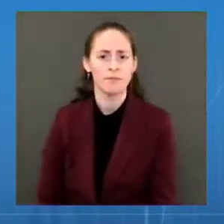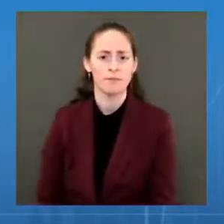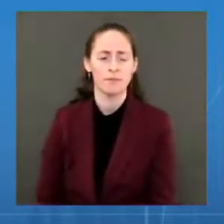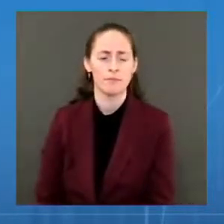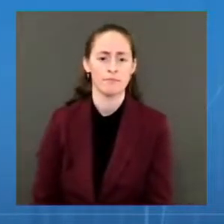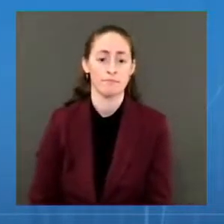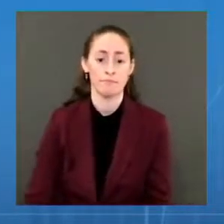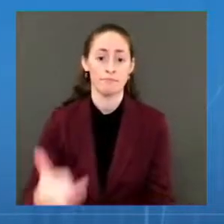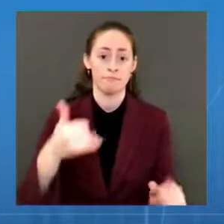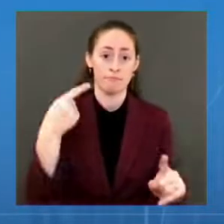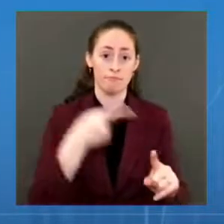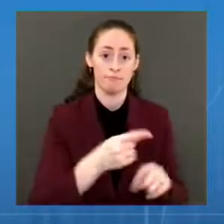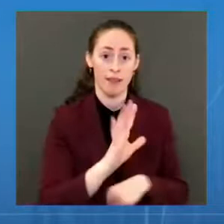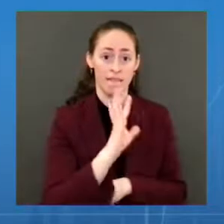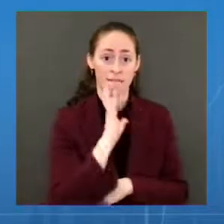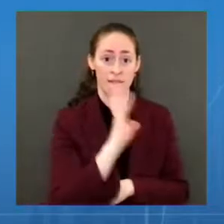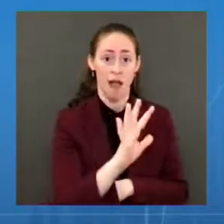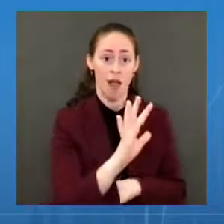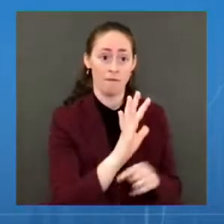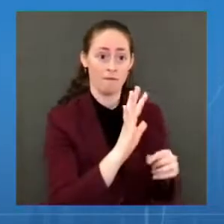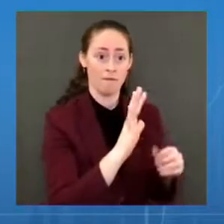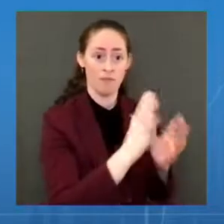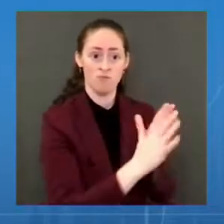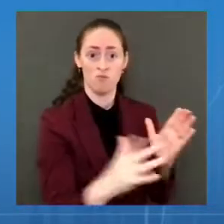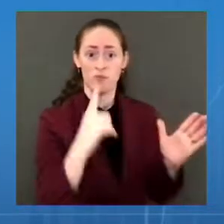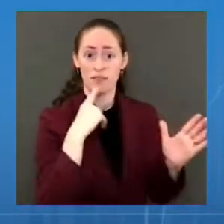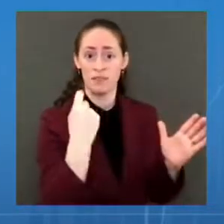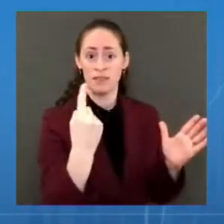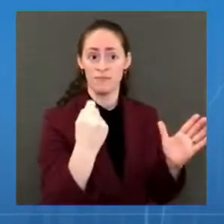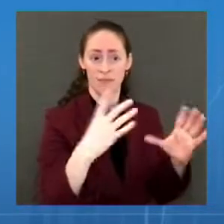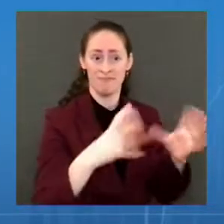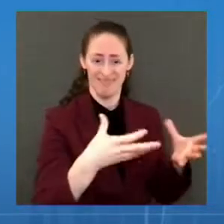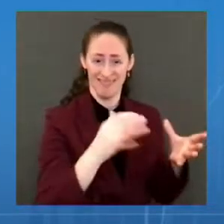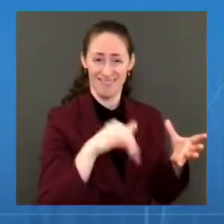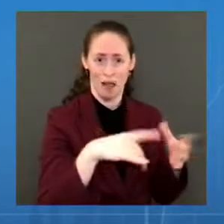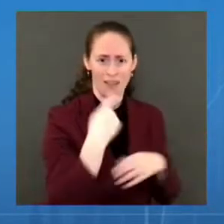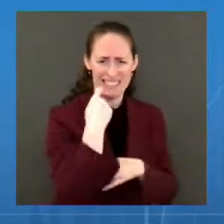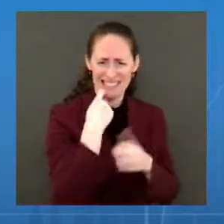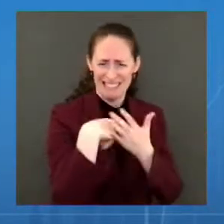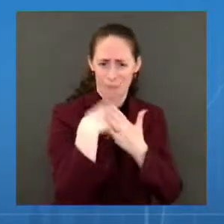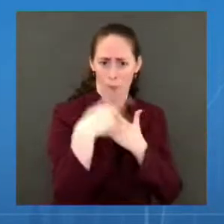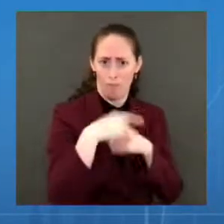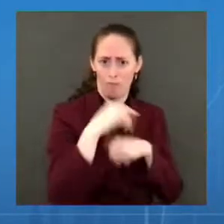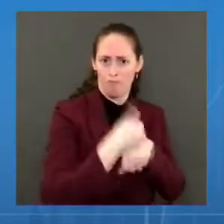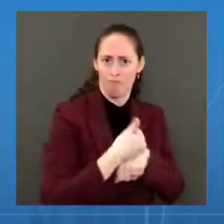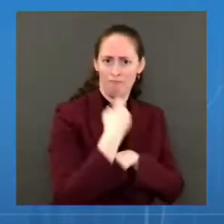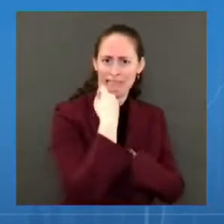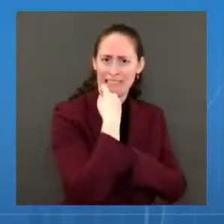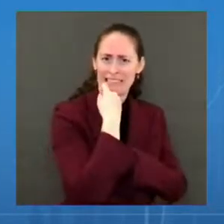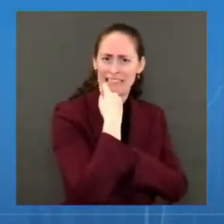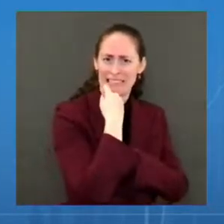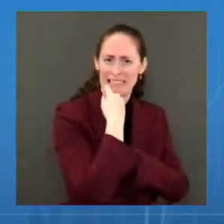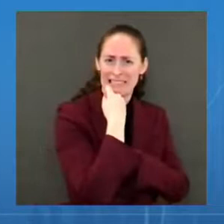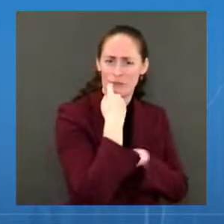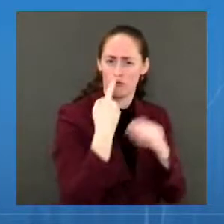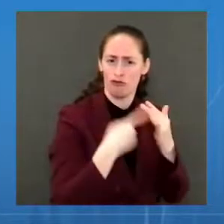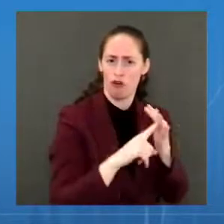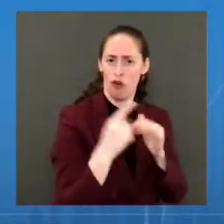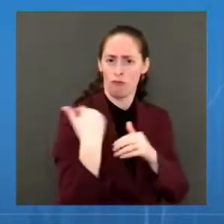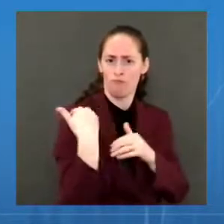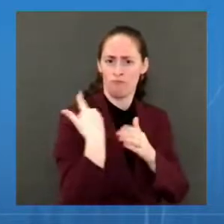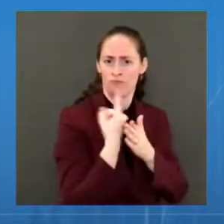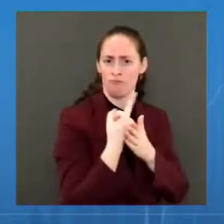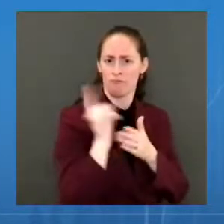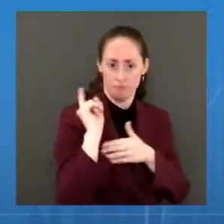ago and is really accelerating. We last week talked about already having about 10% of